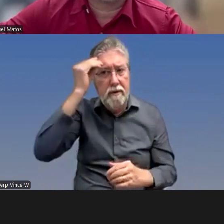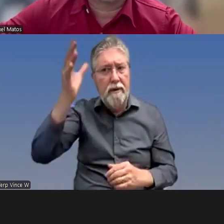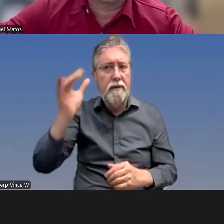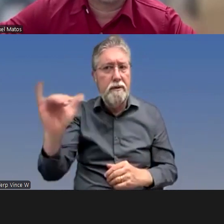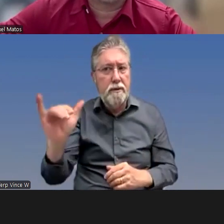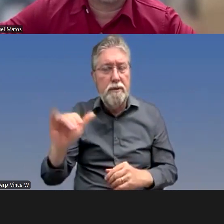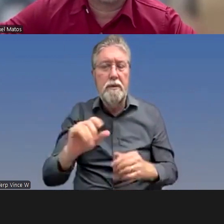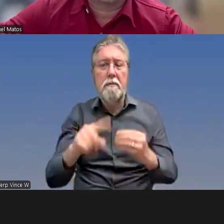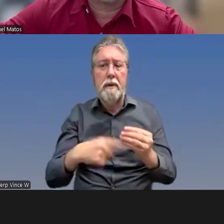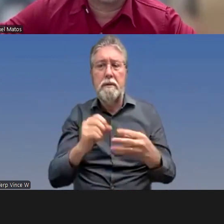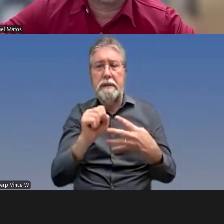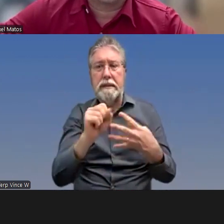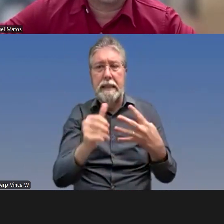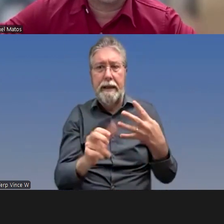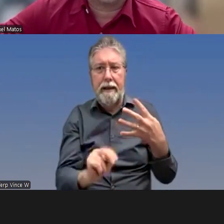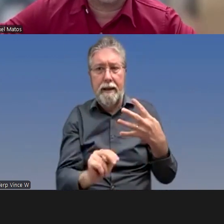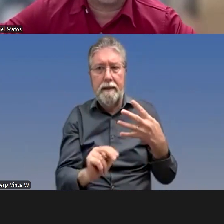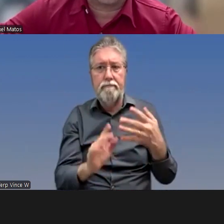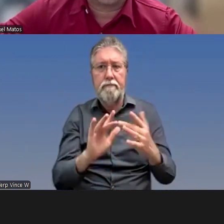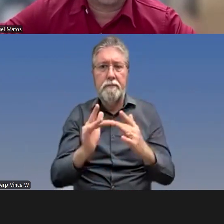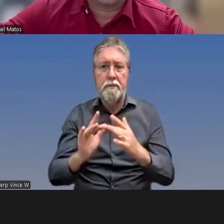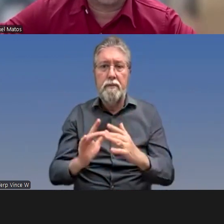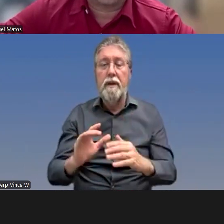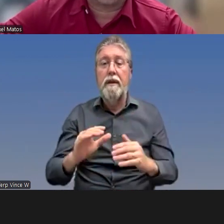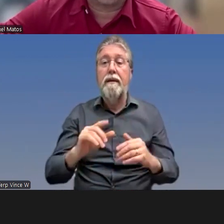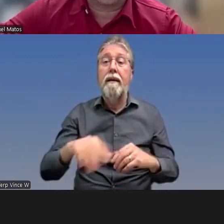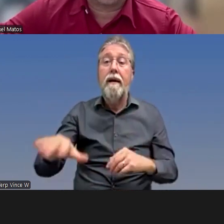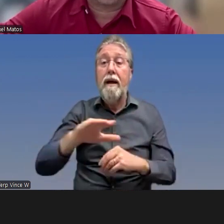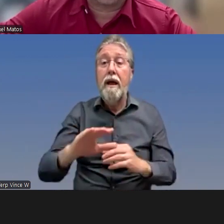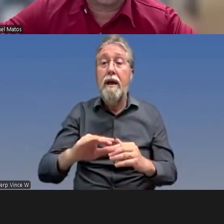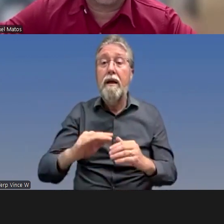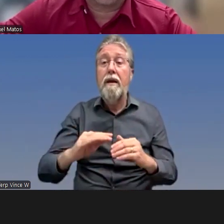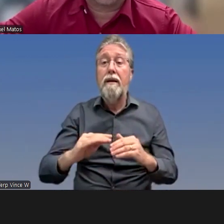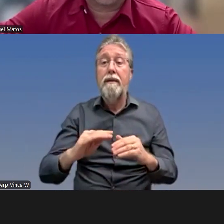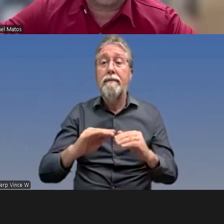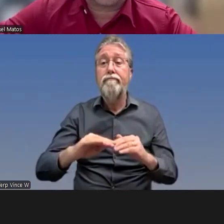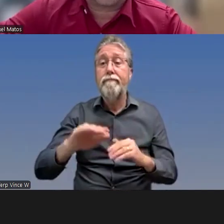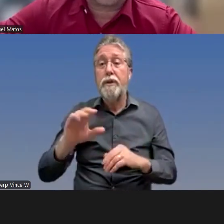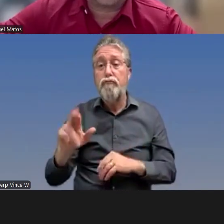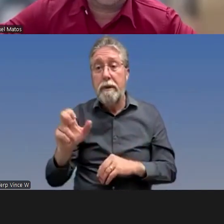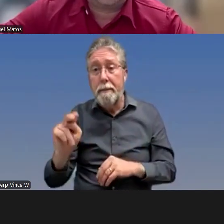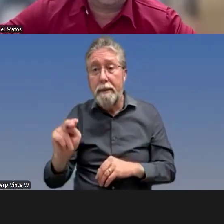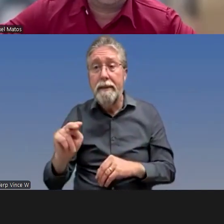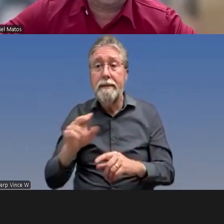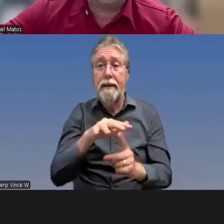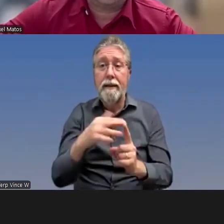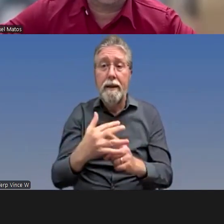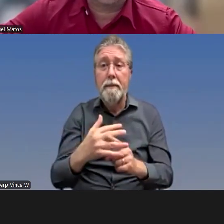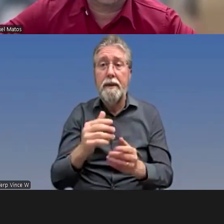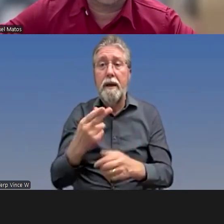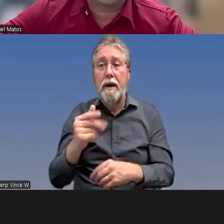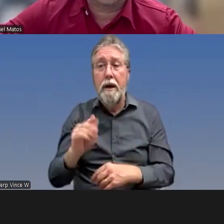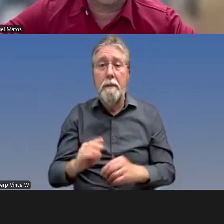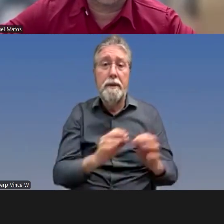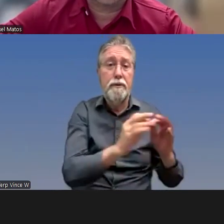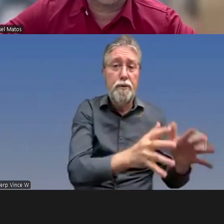SCAN network, and all the Korean Climate Hub staff. Thank you so much. And to our interpreters and translators,